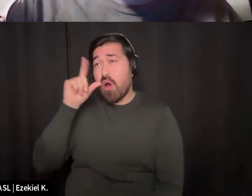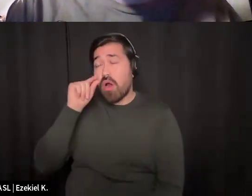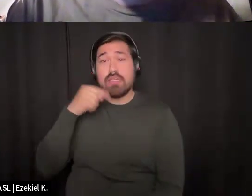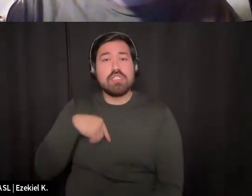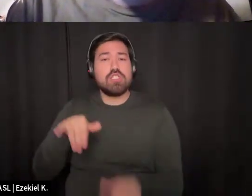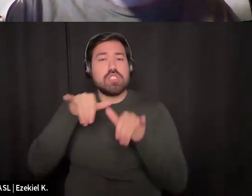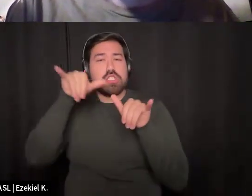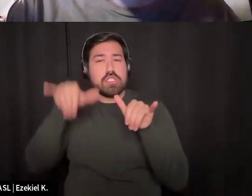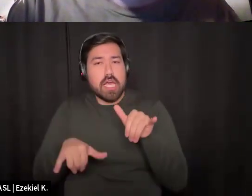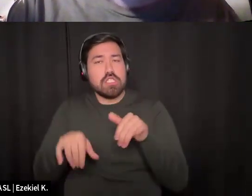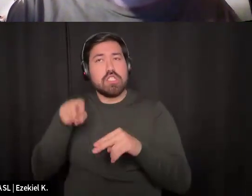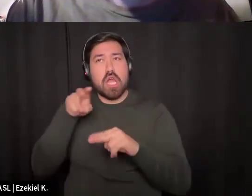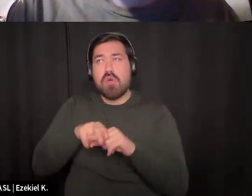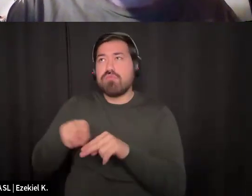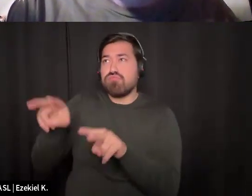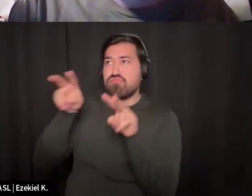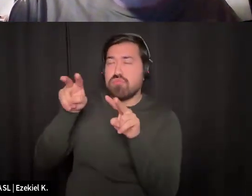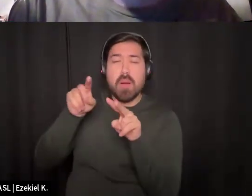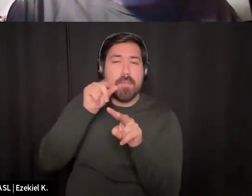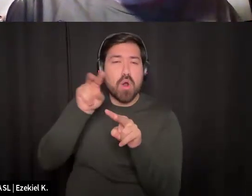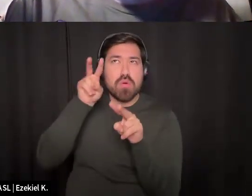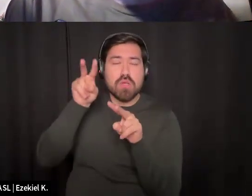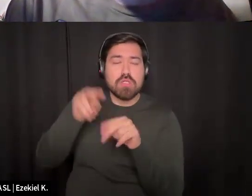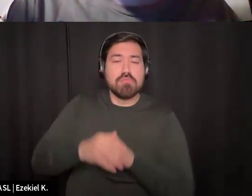birding, which, really